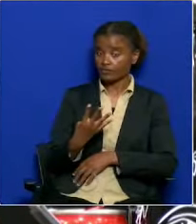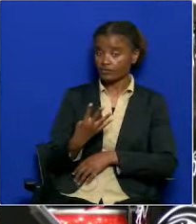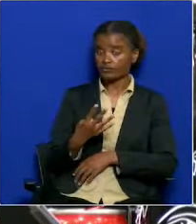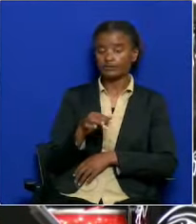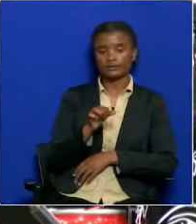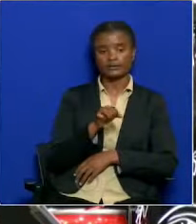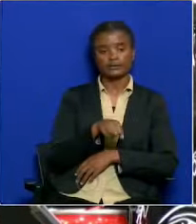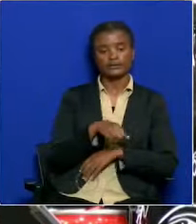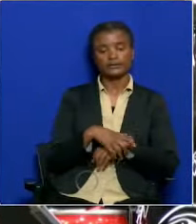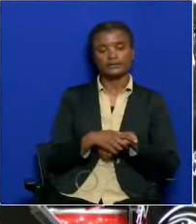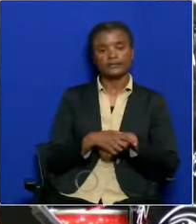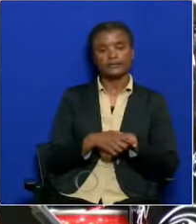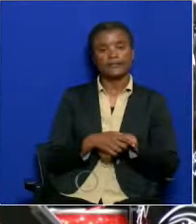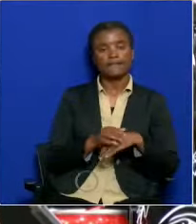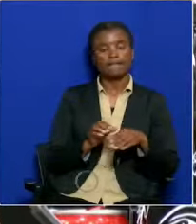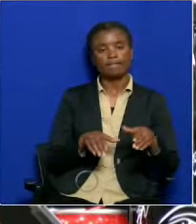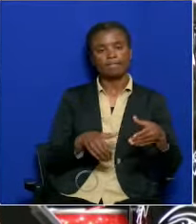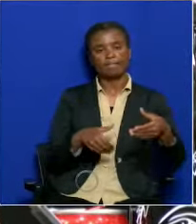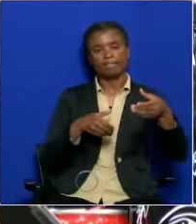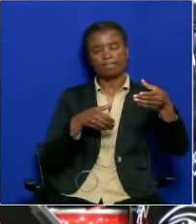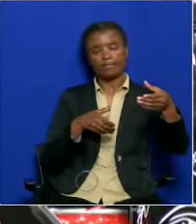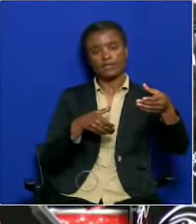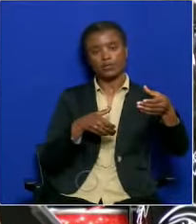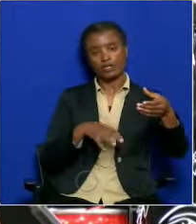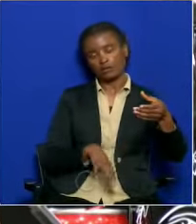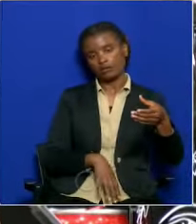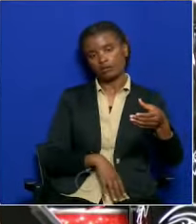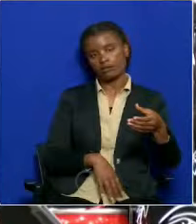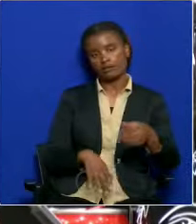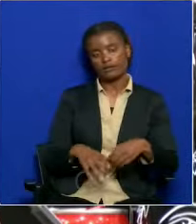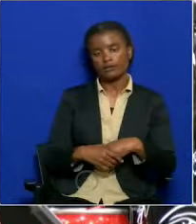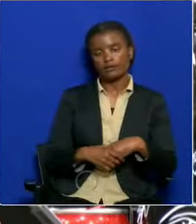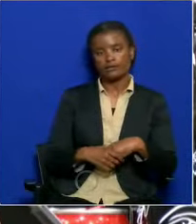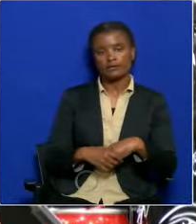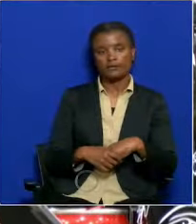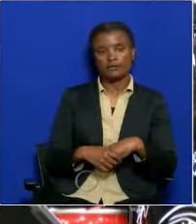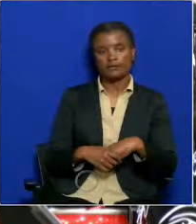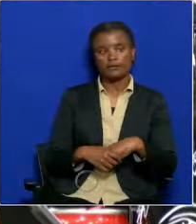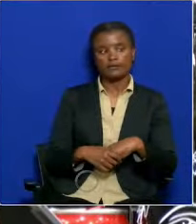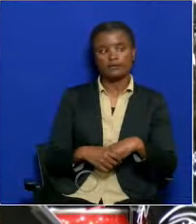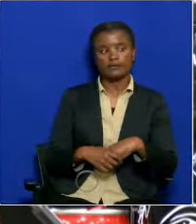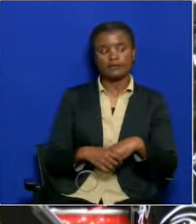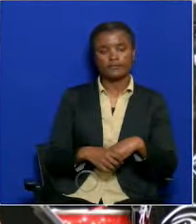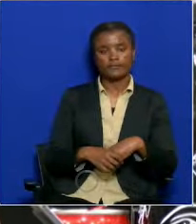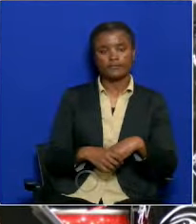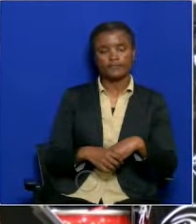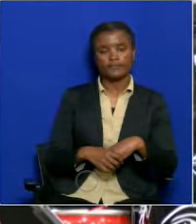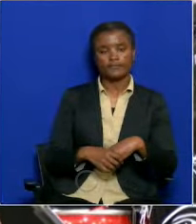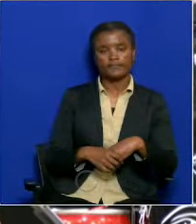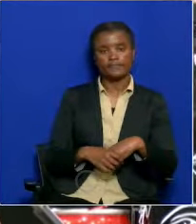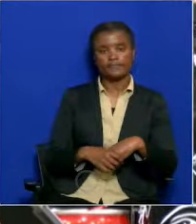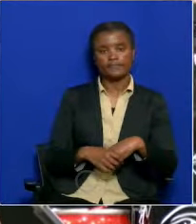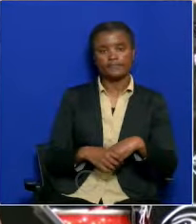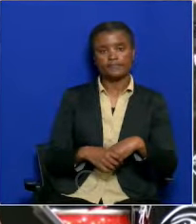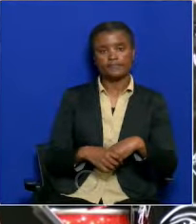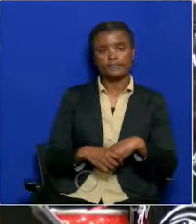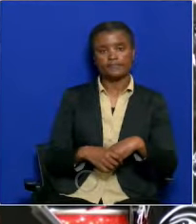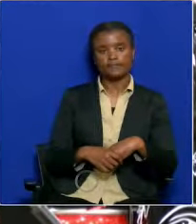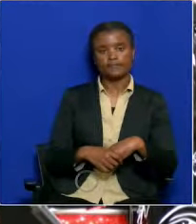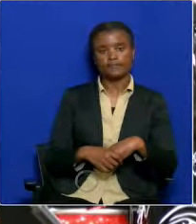The big one. The mini flags.